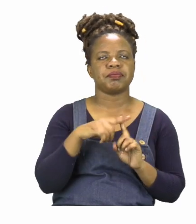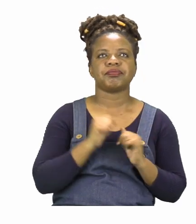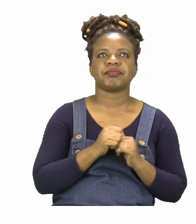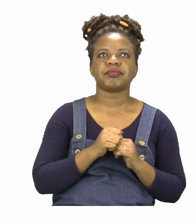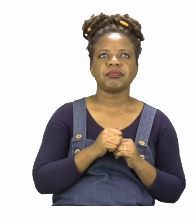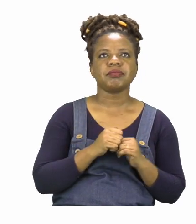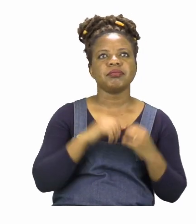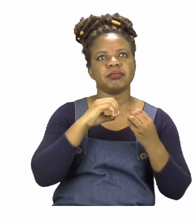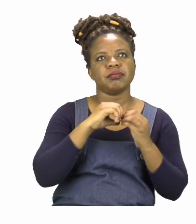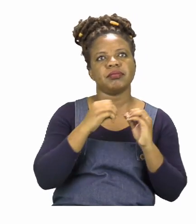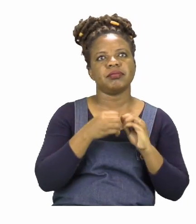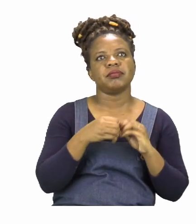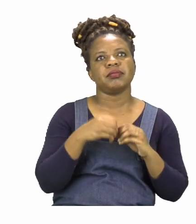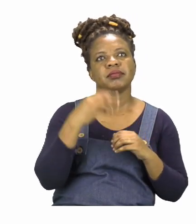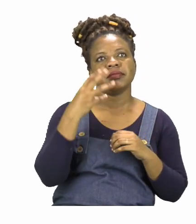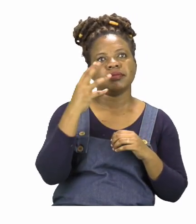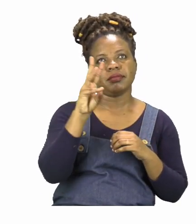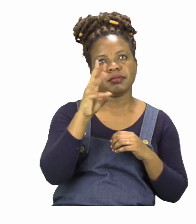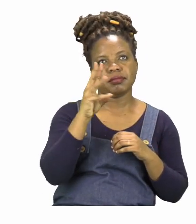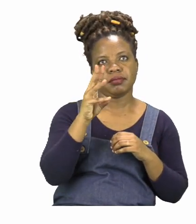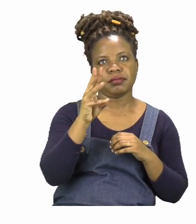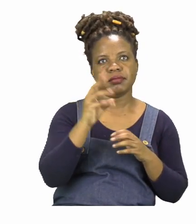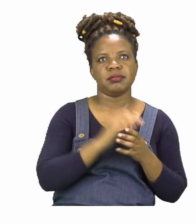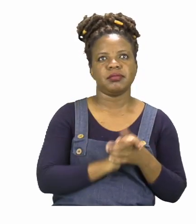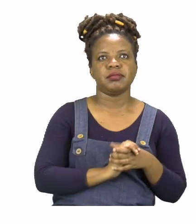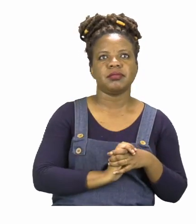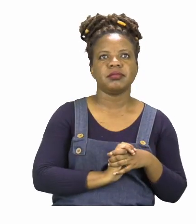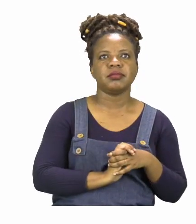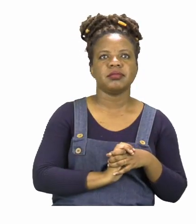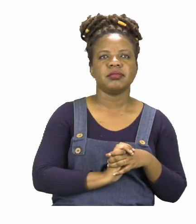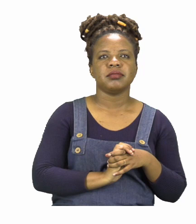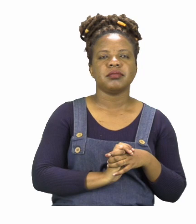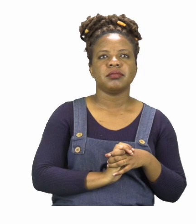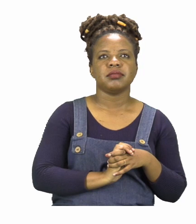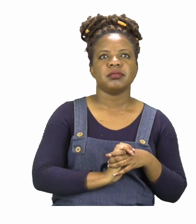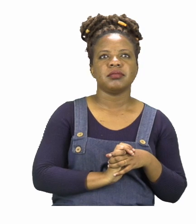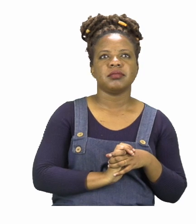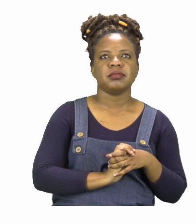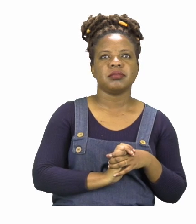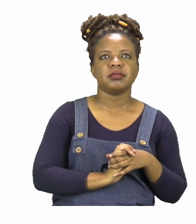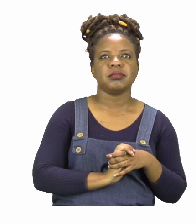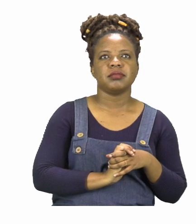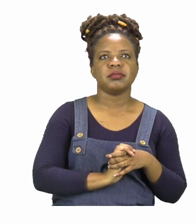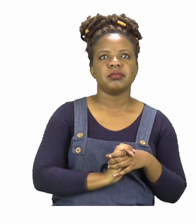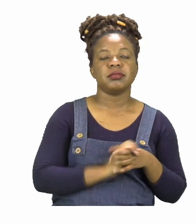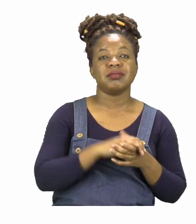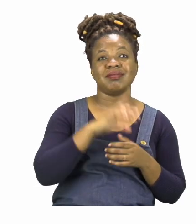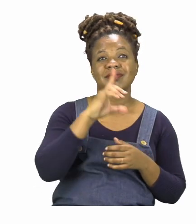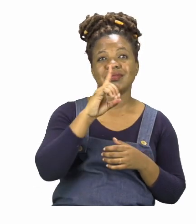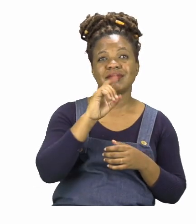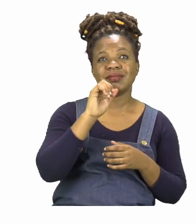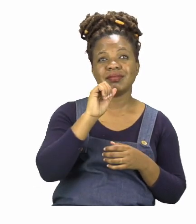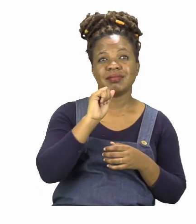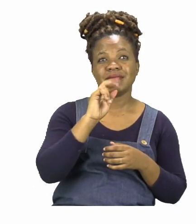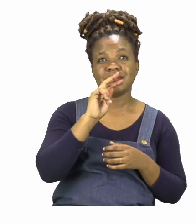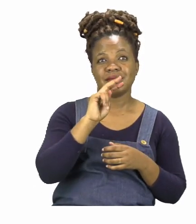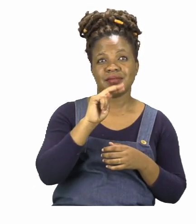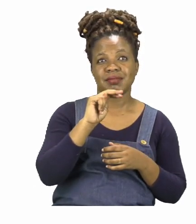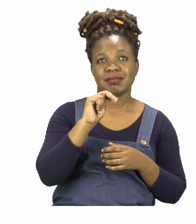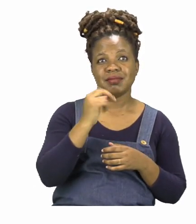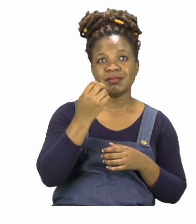together. Let's take a look at number 6. Number 6 says, Dan throws a